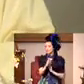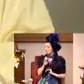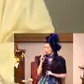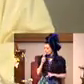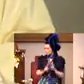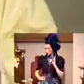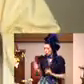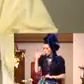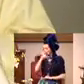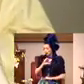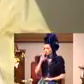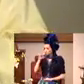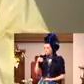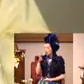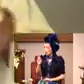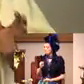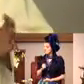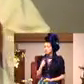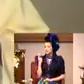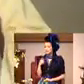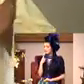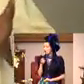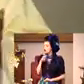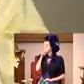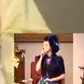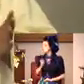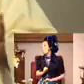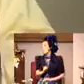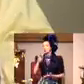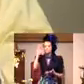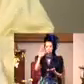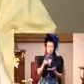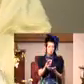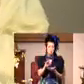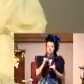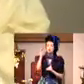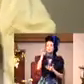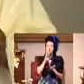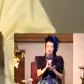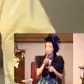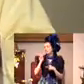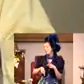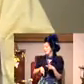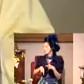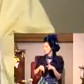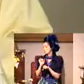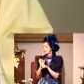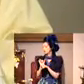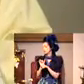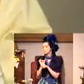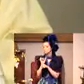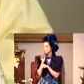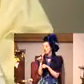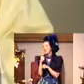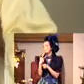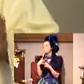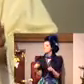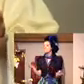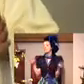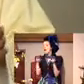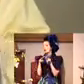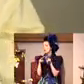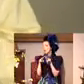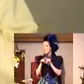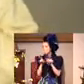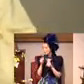has told them that they are perhaps too old, too short, too whatever they are, and that they're no longer valuable. But we know